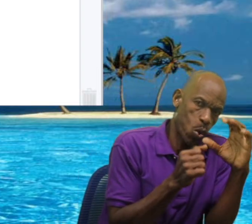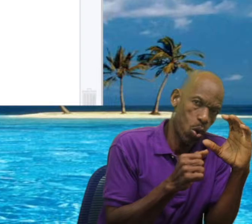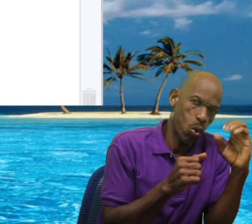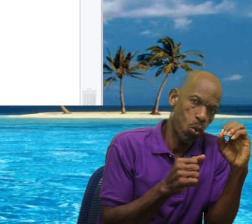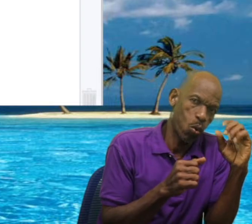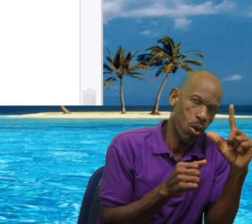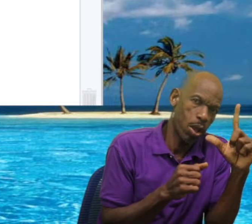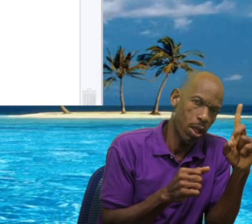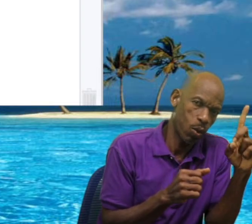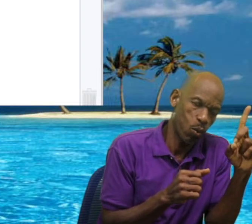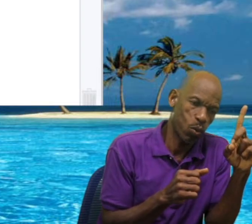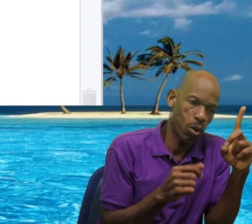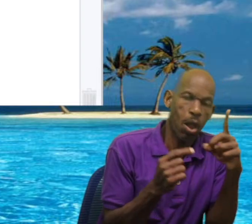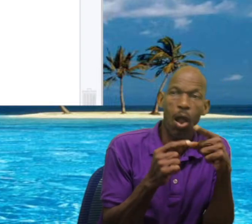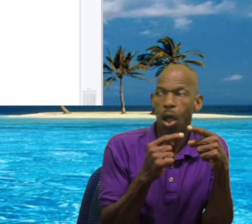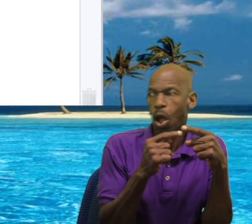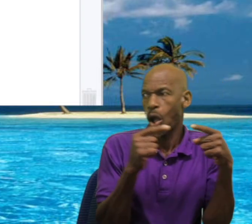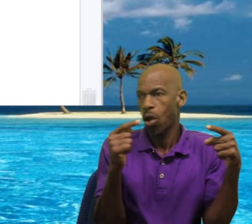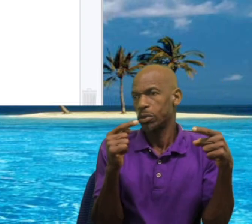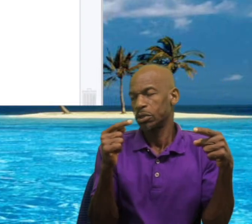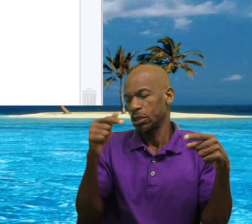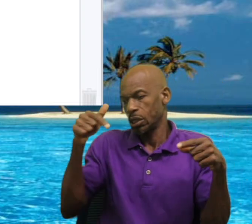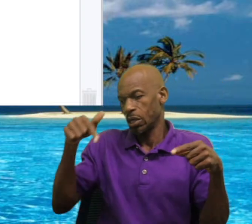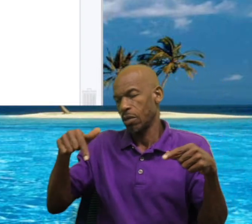and then the opposite of cool is